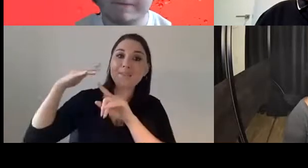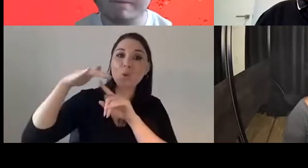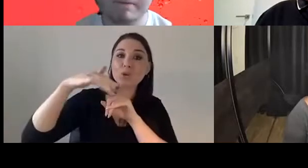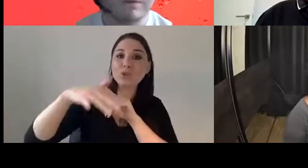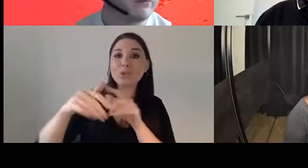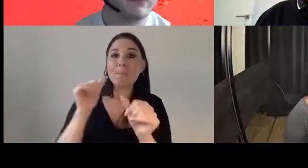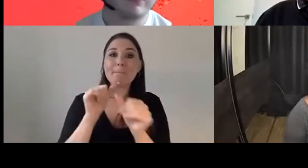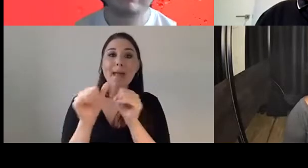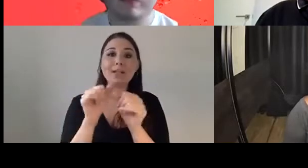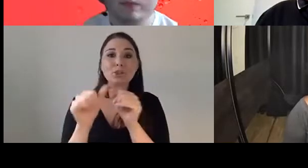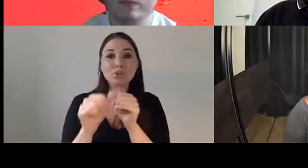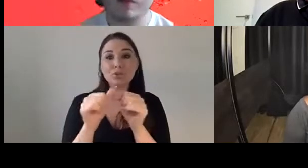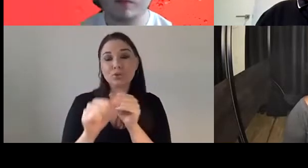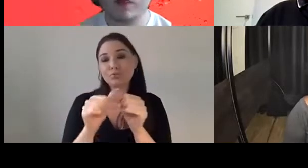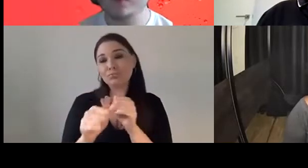workplace?